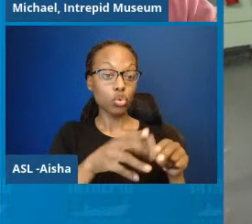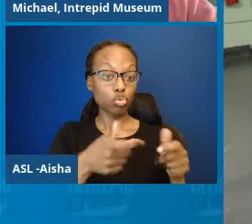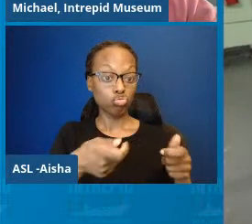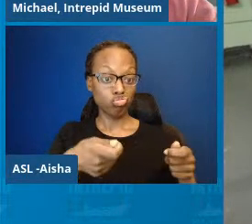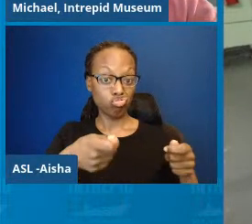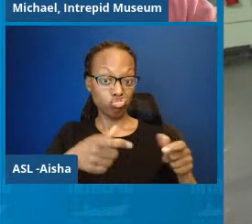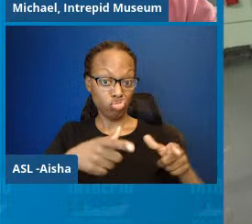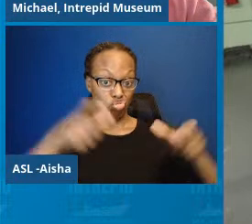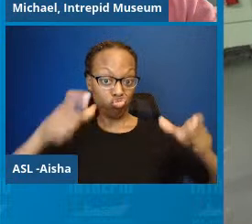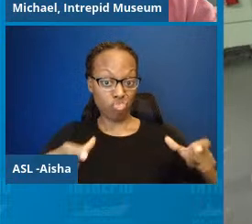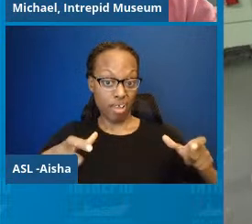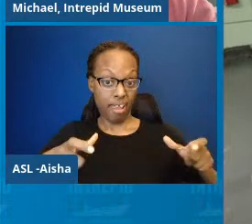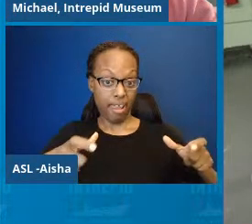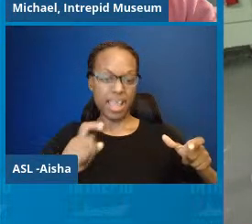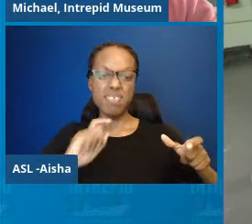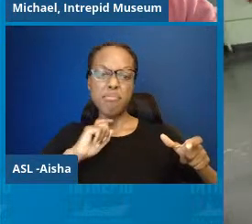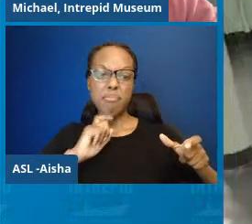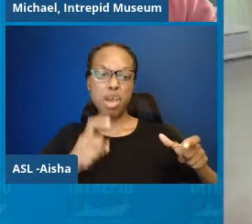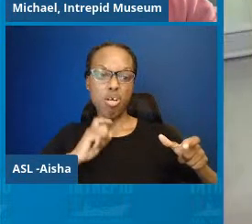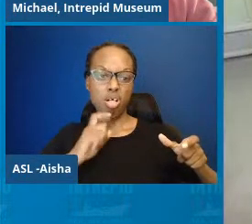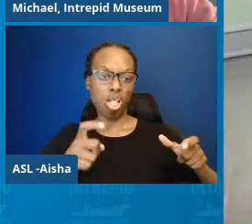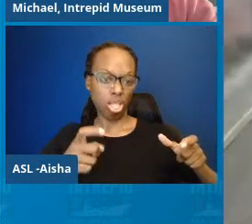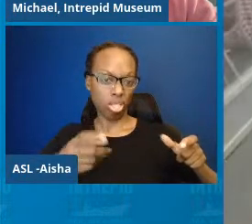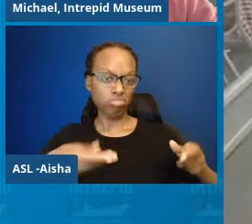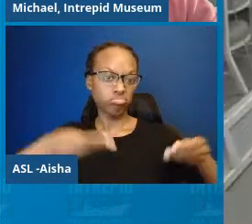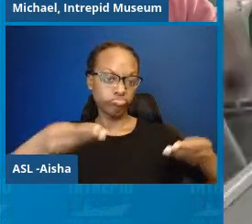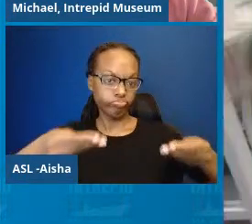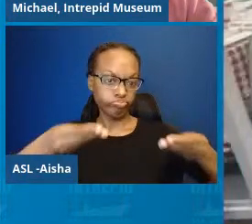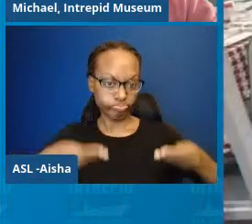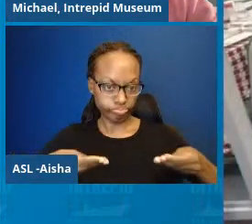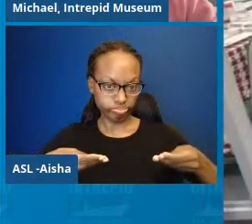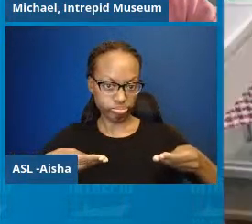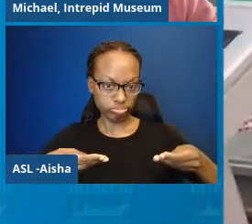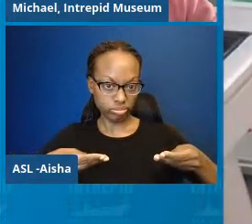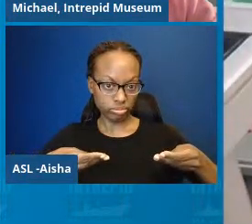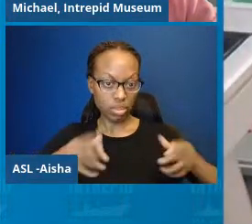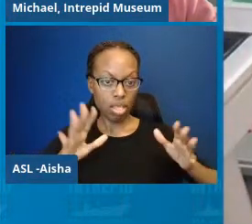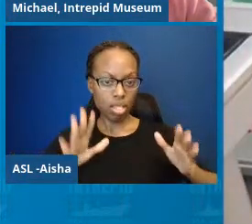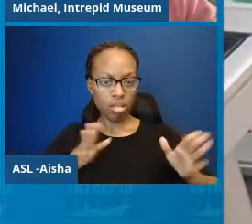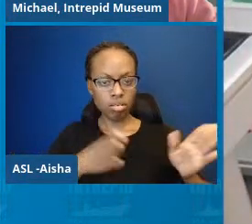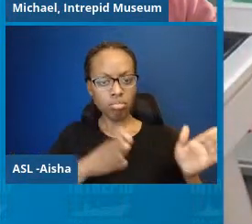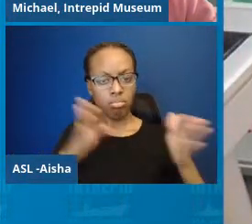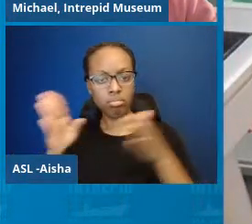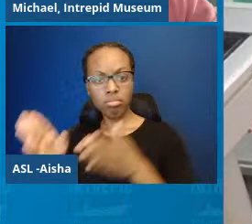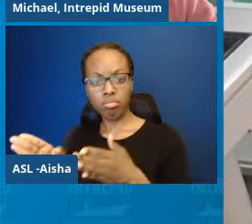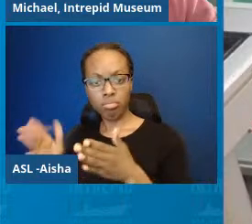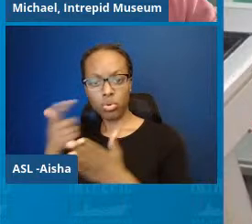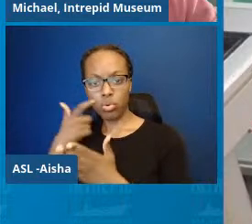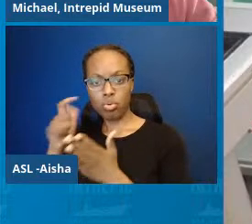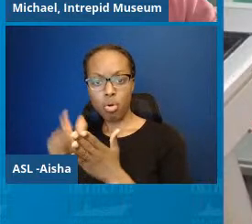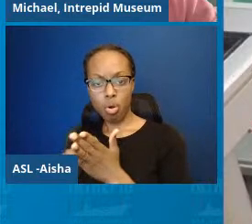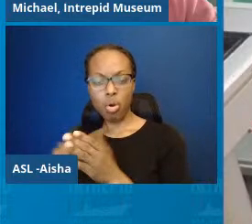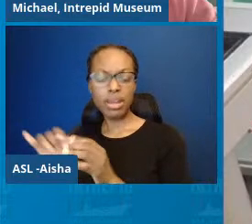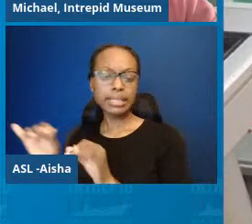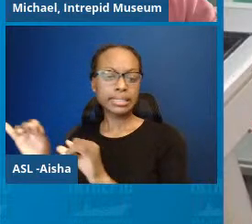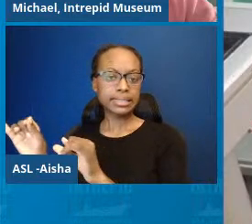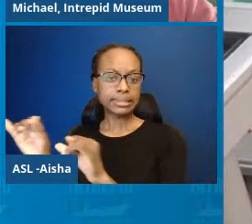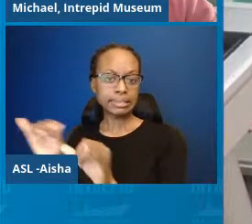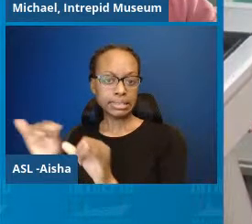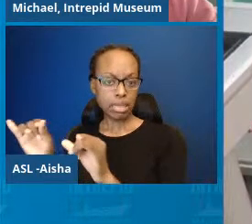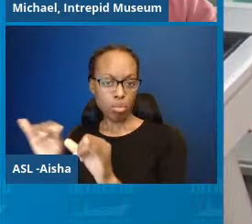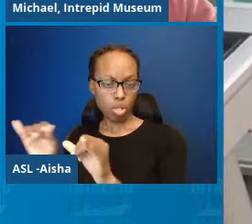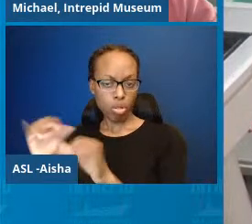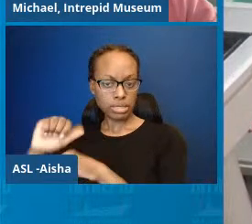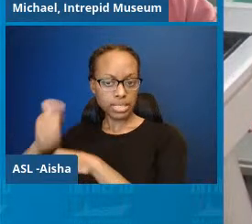like this, these metal trays. And if we kind of look around over here just a bit, you'll notice a similar setup, but the